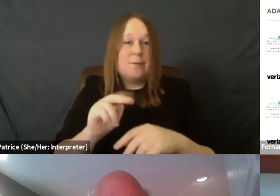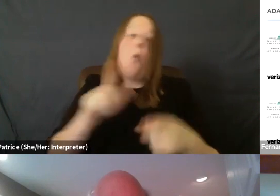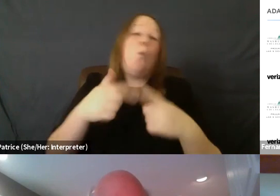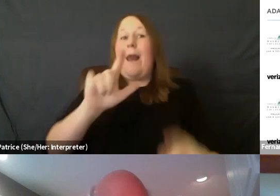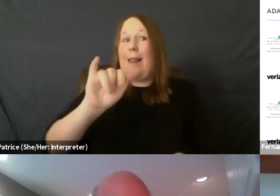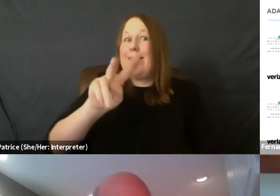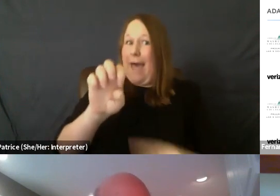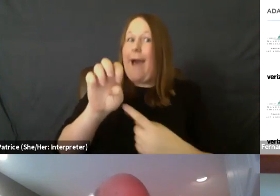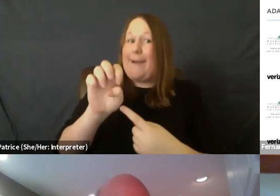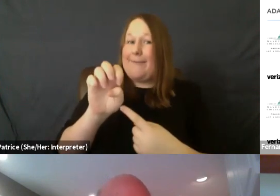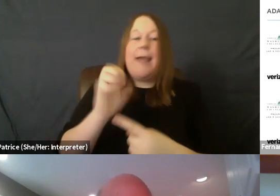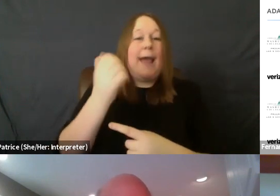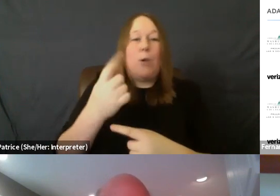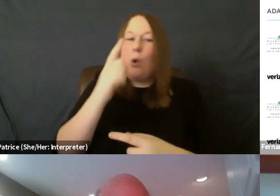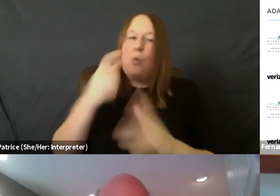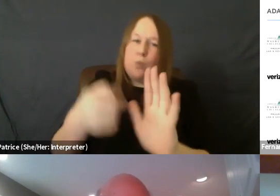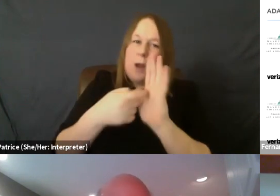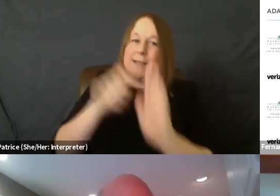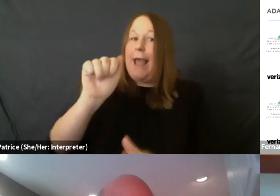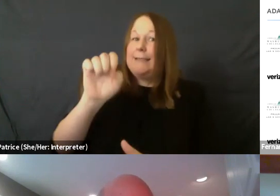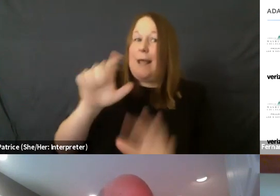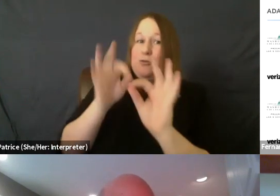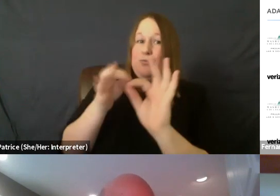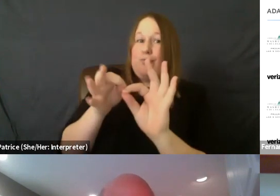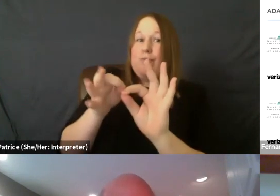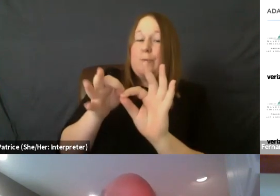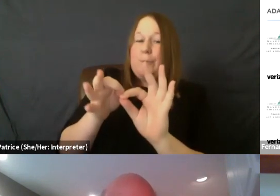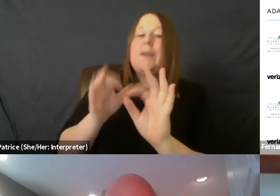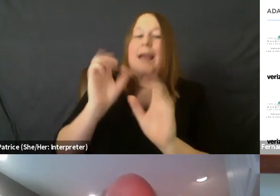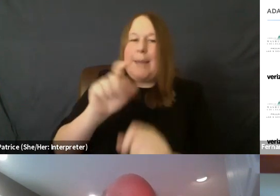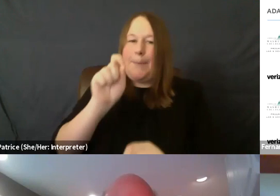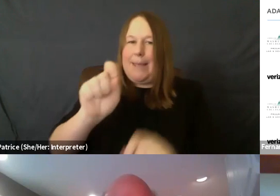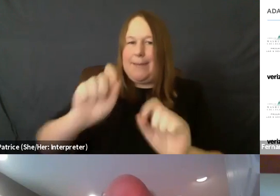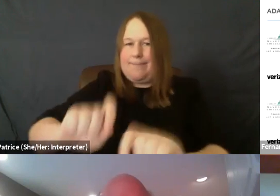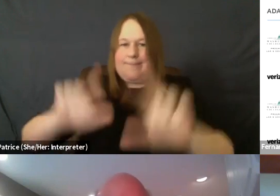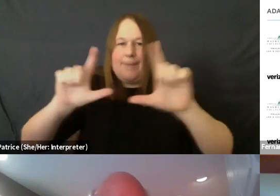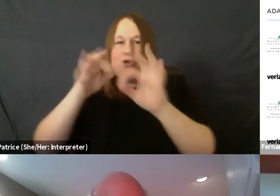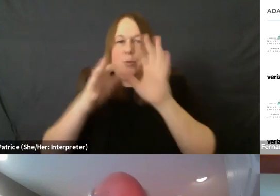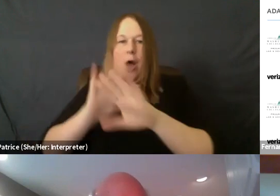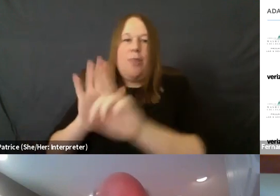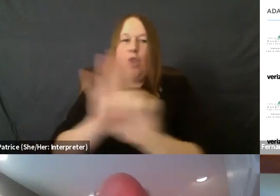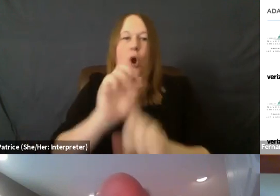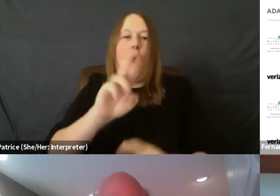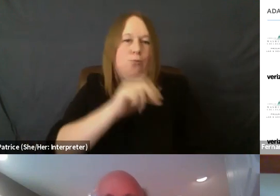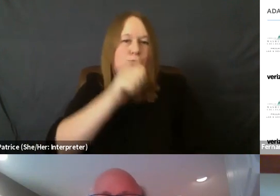live, anyone who requires ASL interpretation can pin the interpreter on their own screen.